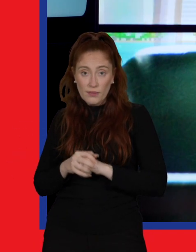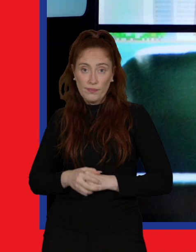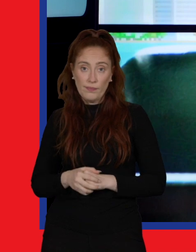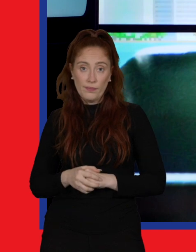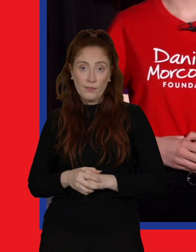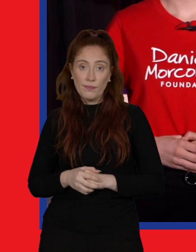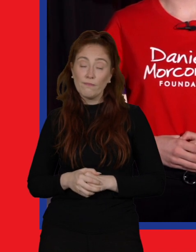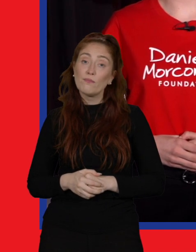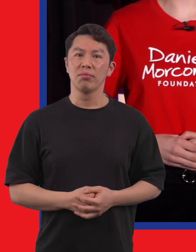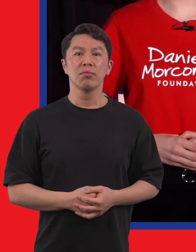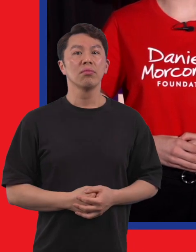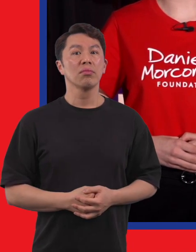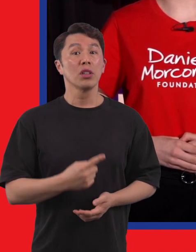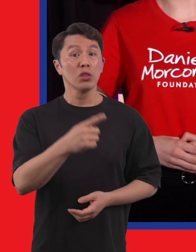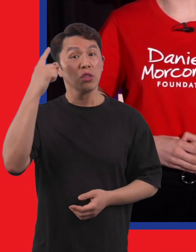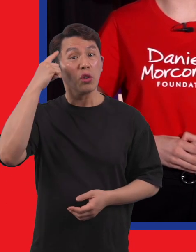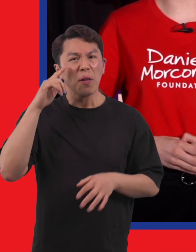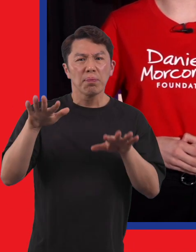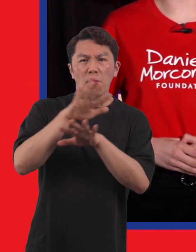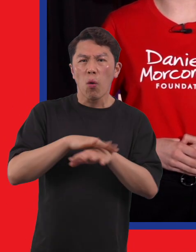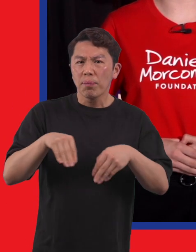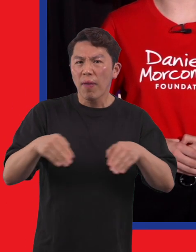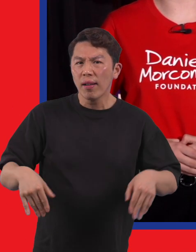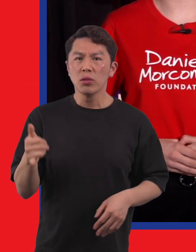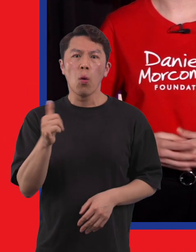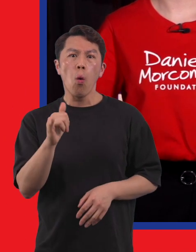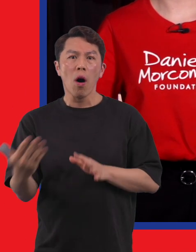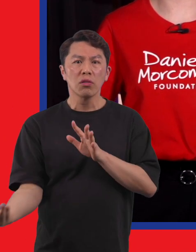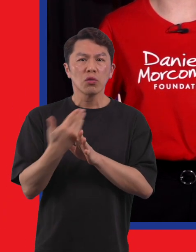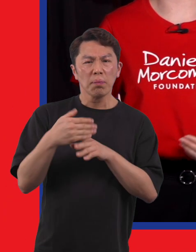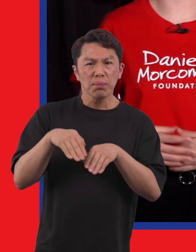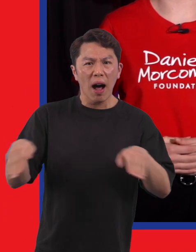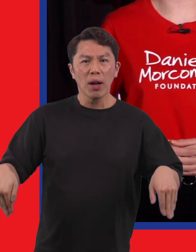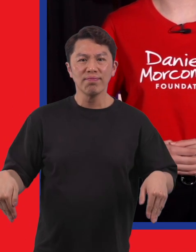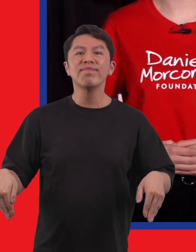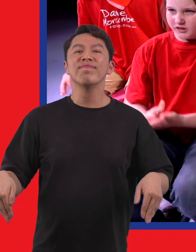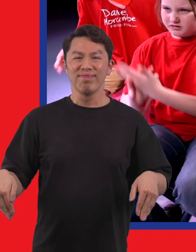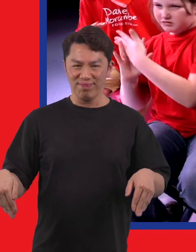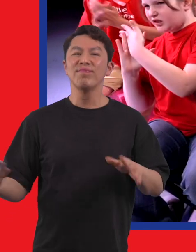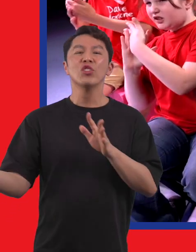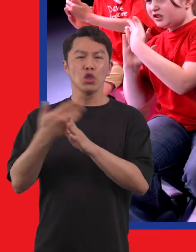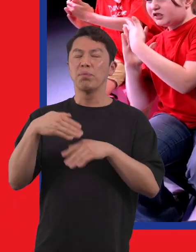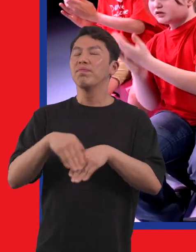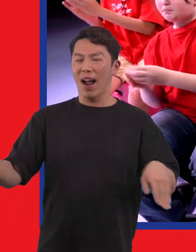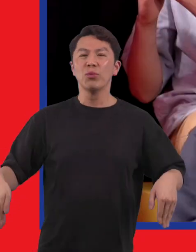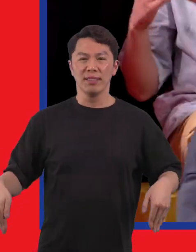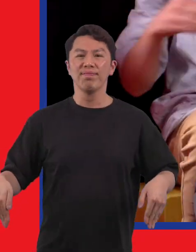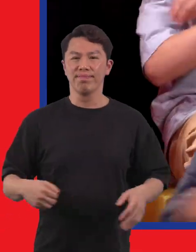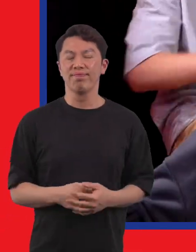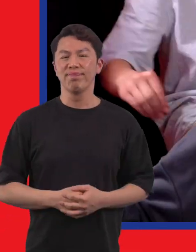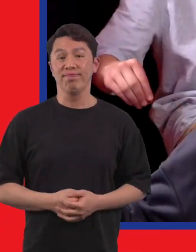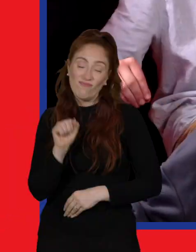do that. Did Hayley blur or cross Dahlia's boundaries? What do we all think?